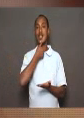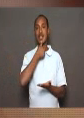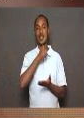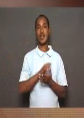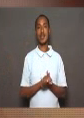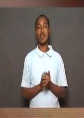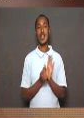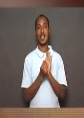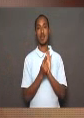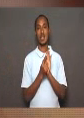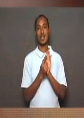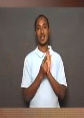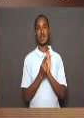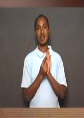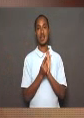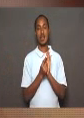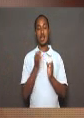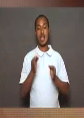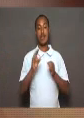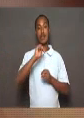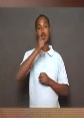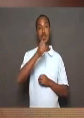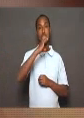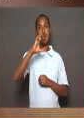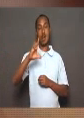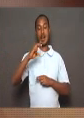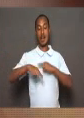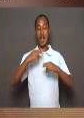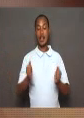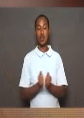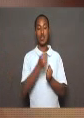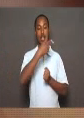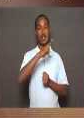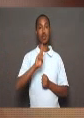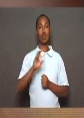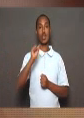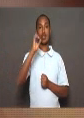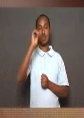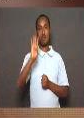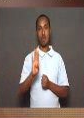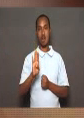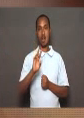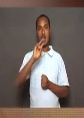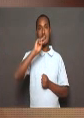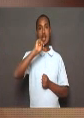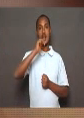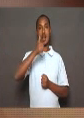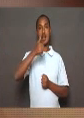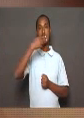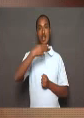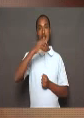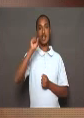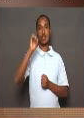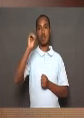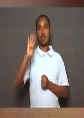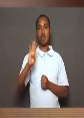acid. For example, if sodium chloride reacts with sulfuric acid, sodium